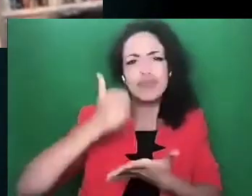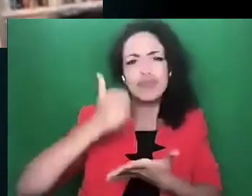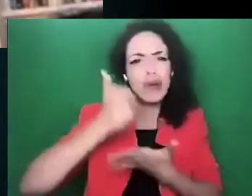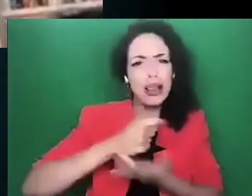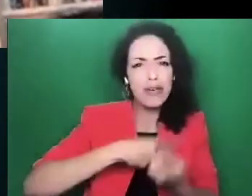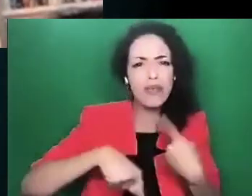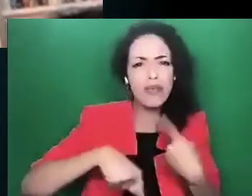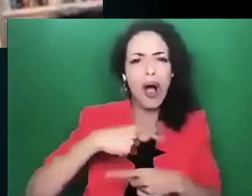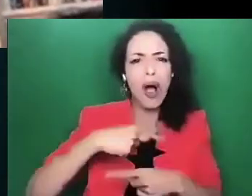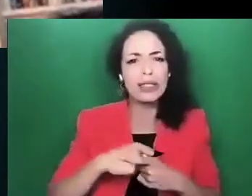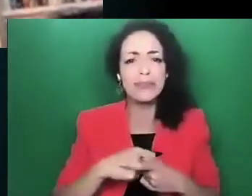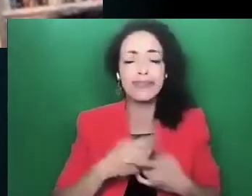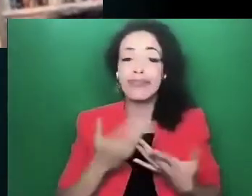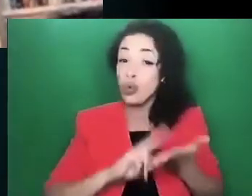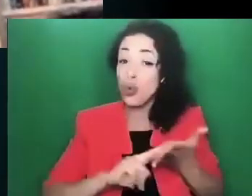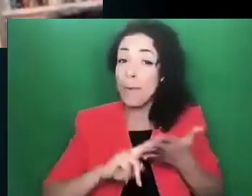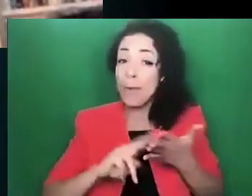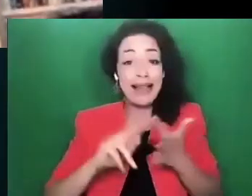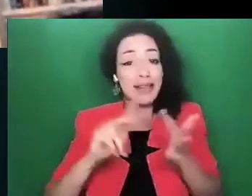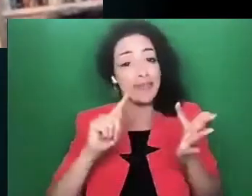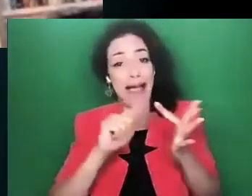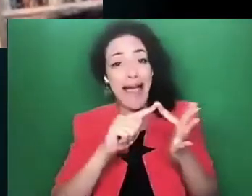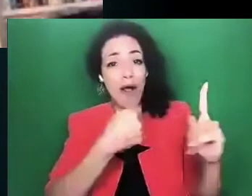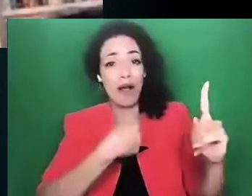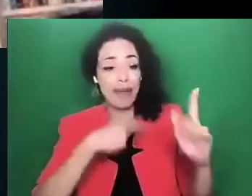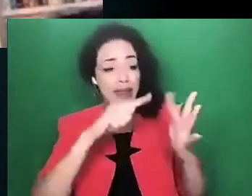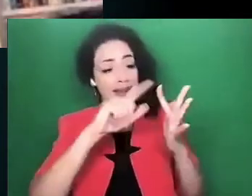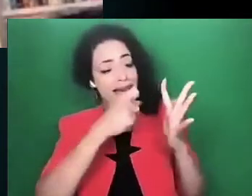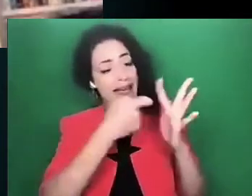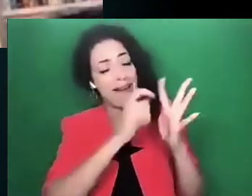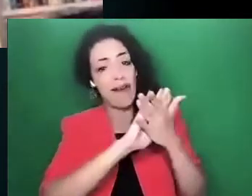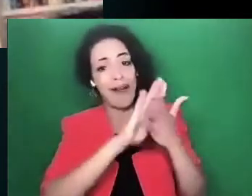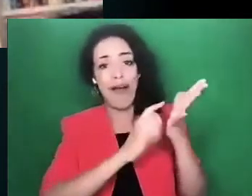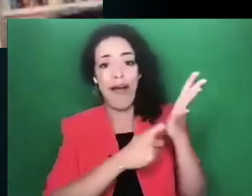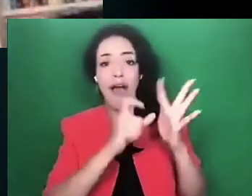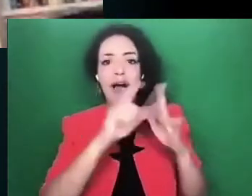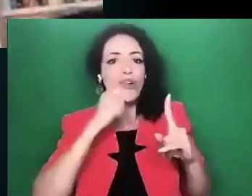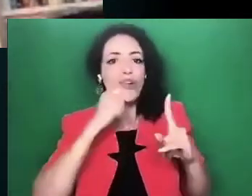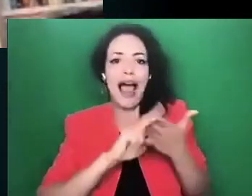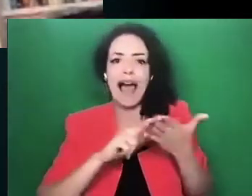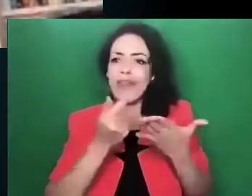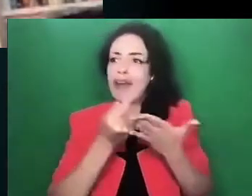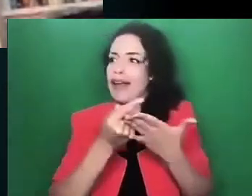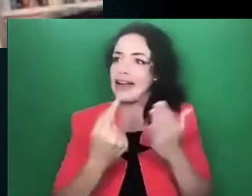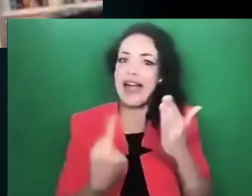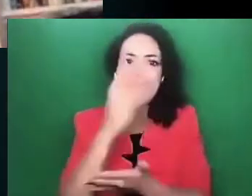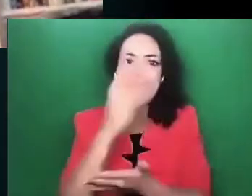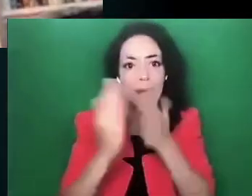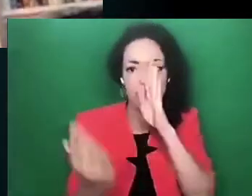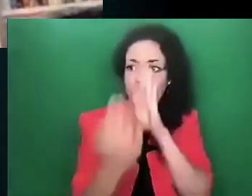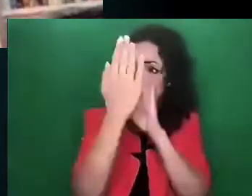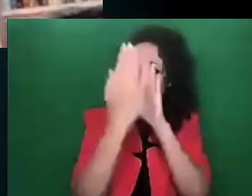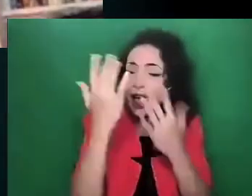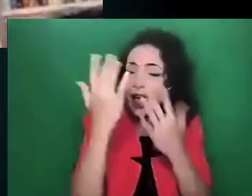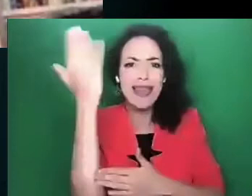wonderful events going on in the Great Court and talks in the lecture theatre, but this year, of course, has been very different. Undeterred by